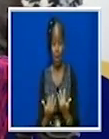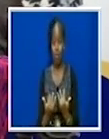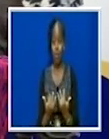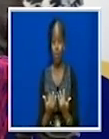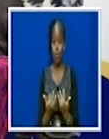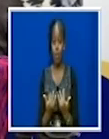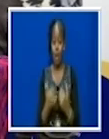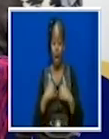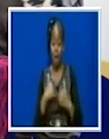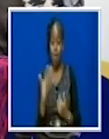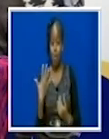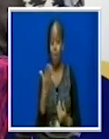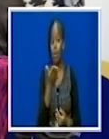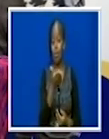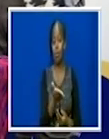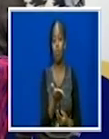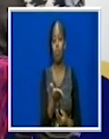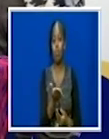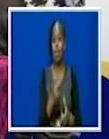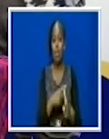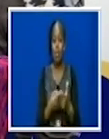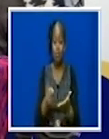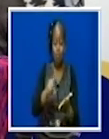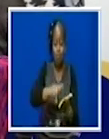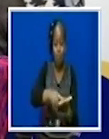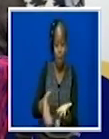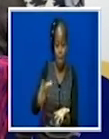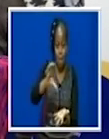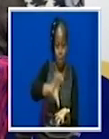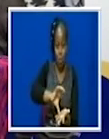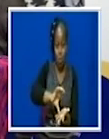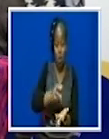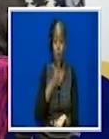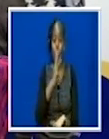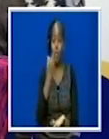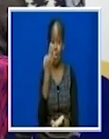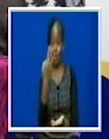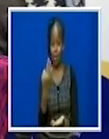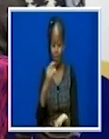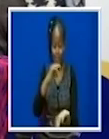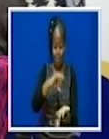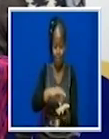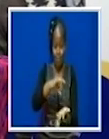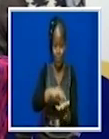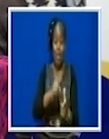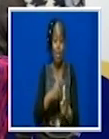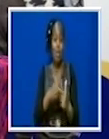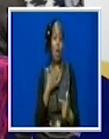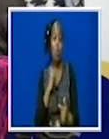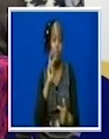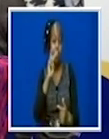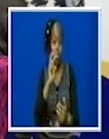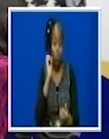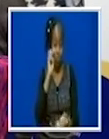Manila paper to add a few drops of water using this dropper. And then I will have you observe what happens to the